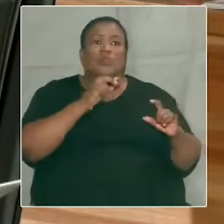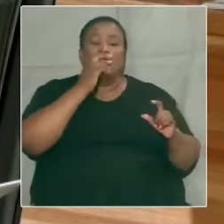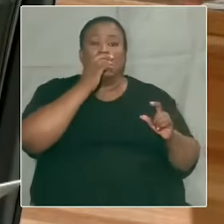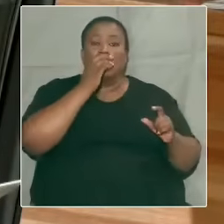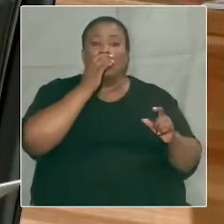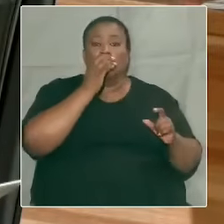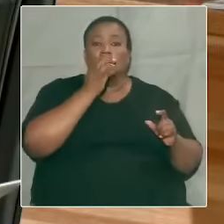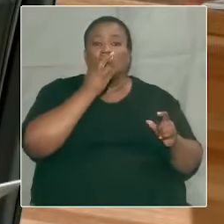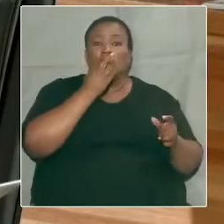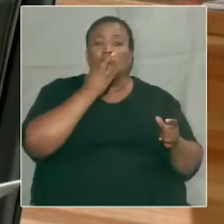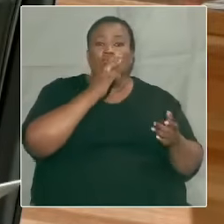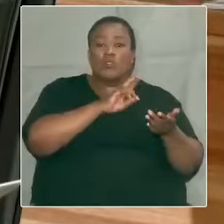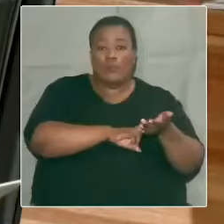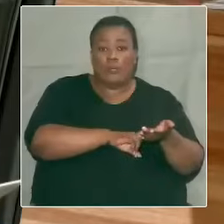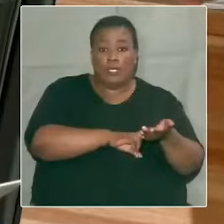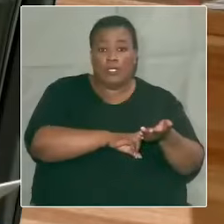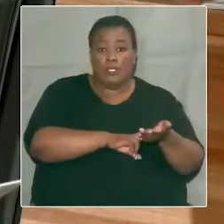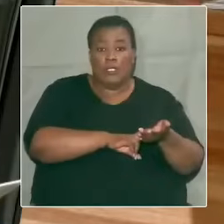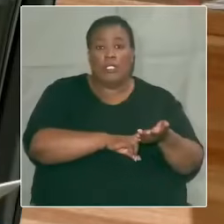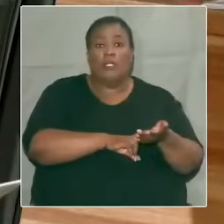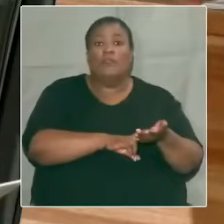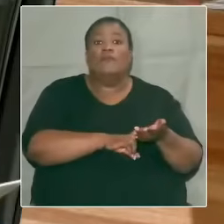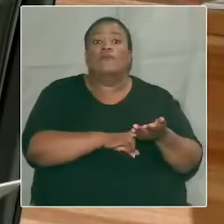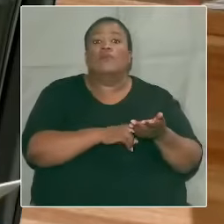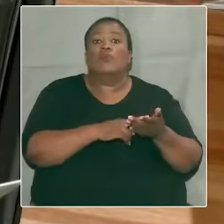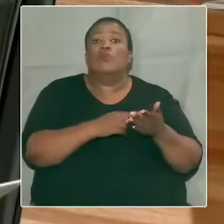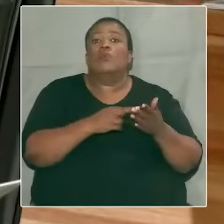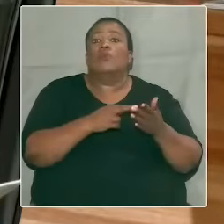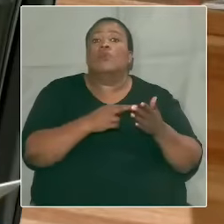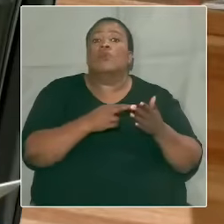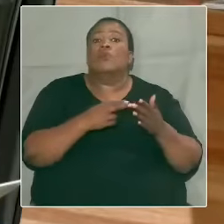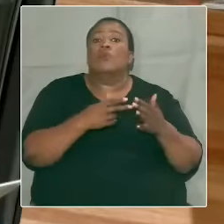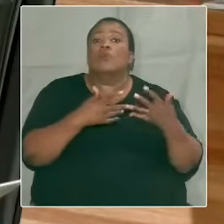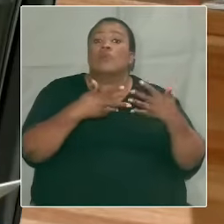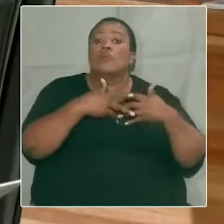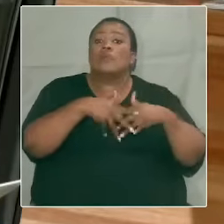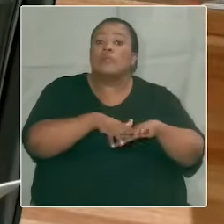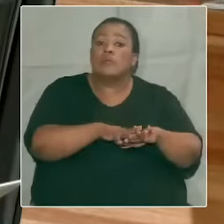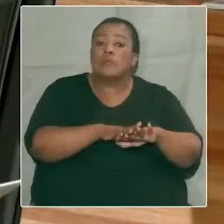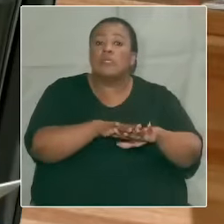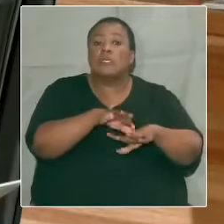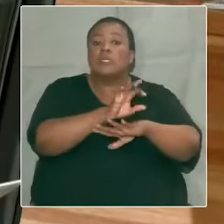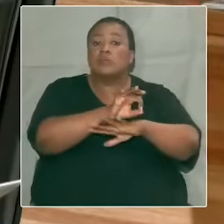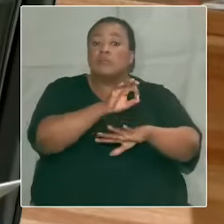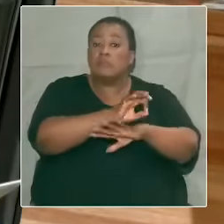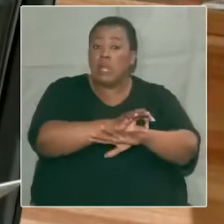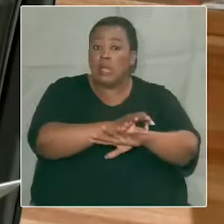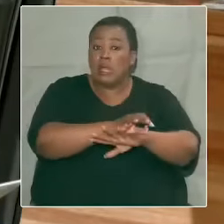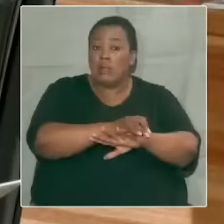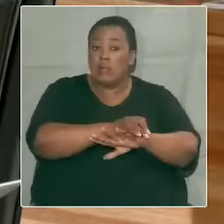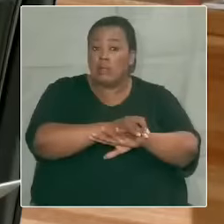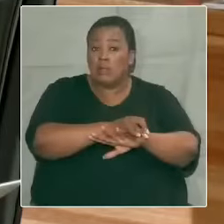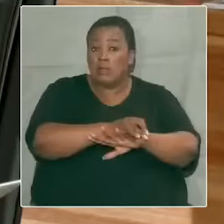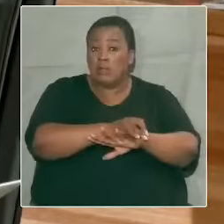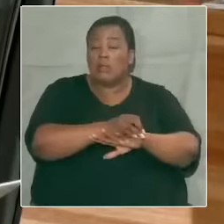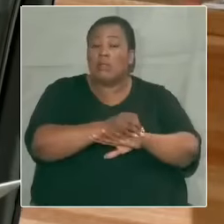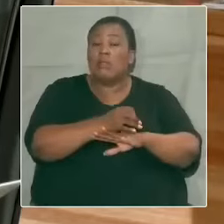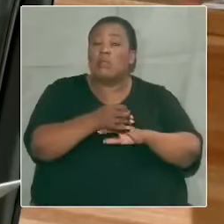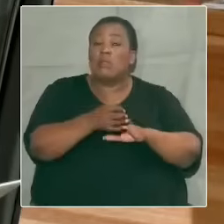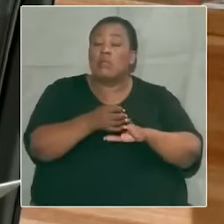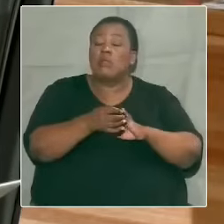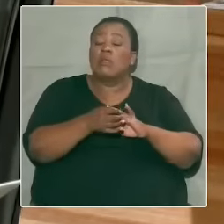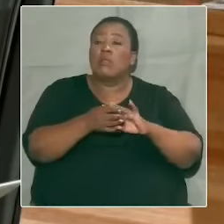of an implementation plan. And you indicate in paragraph